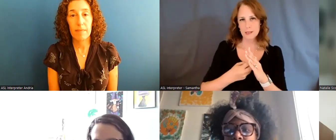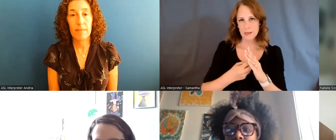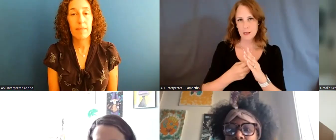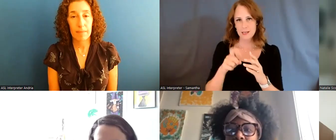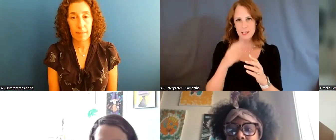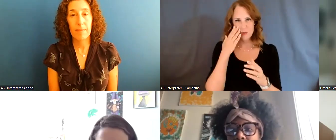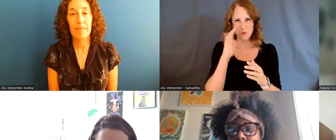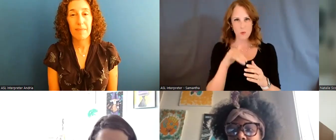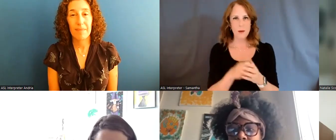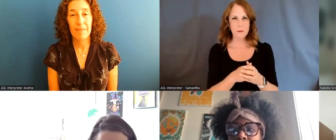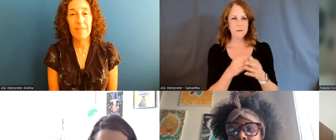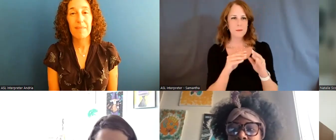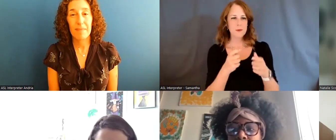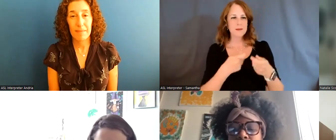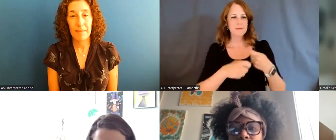know.